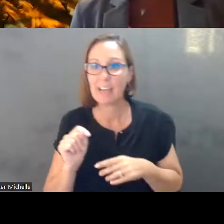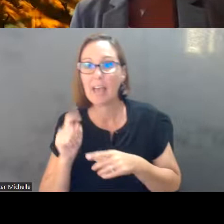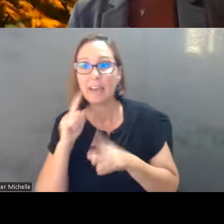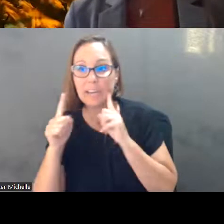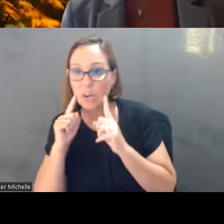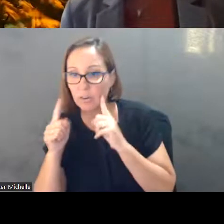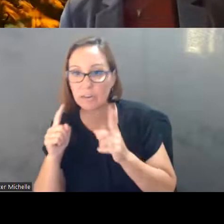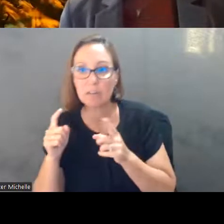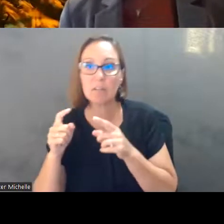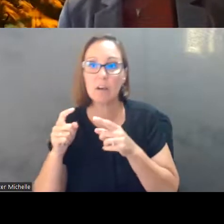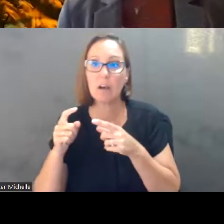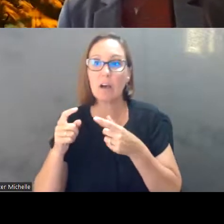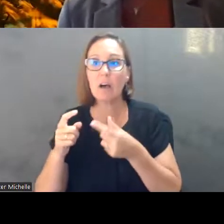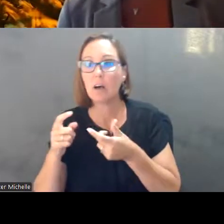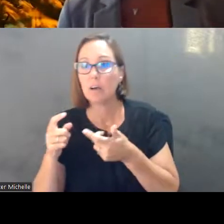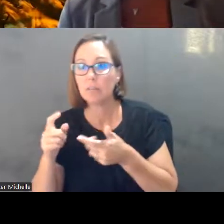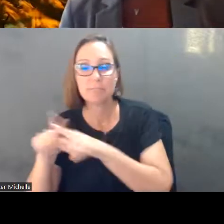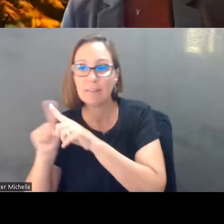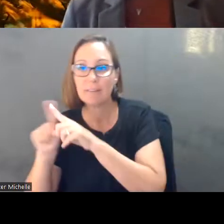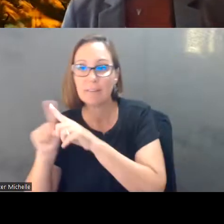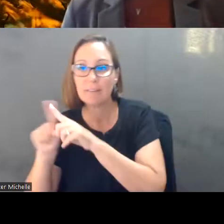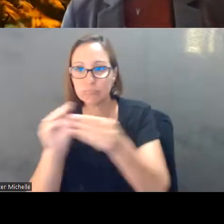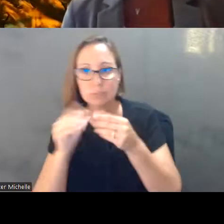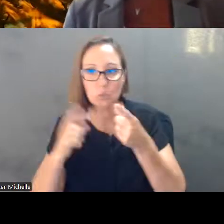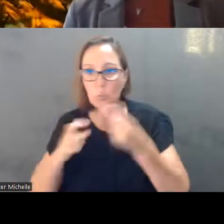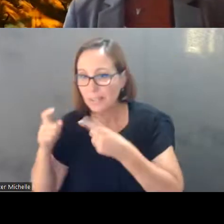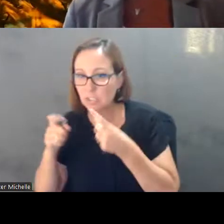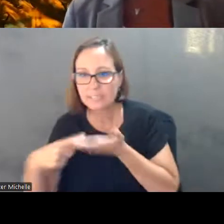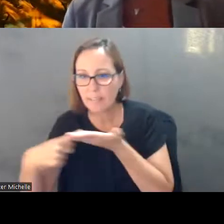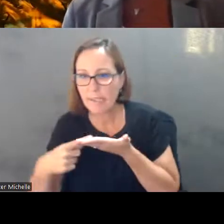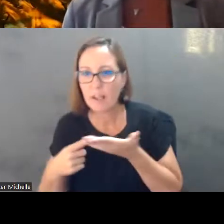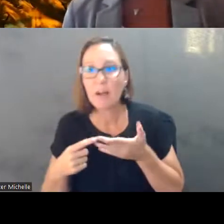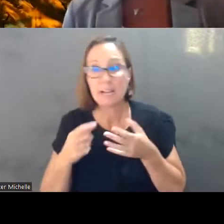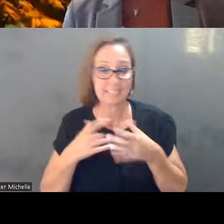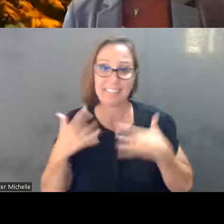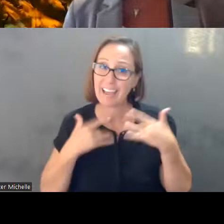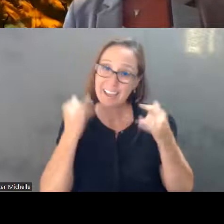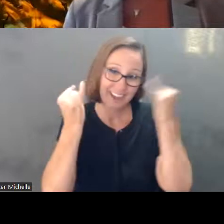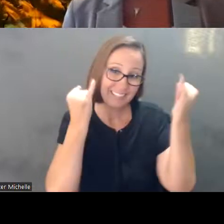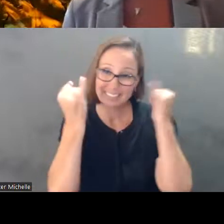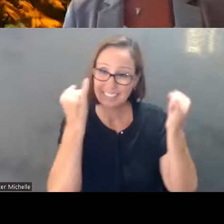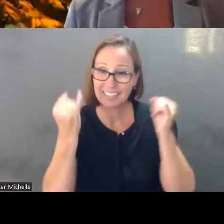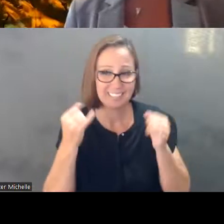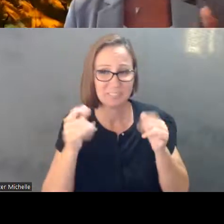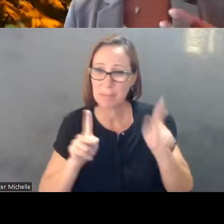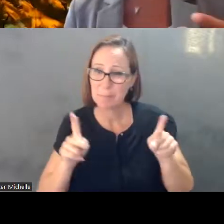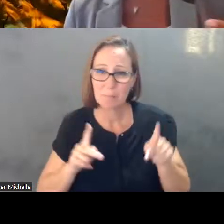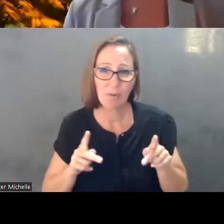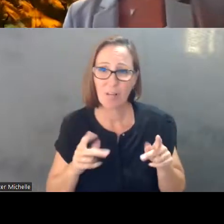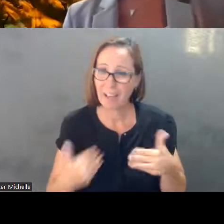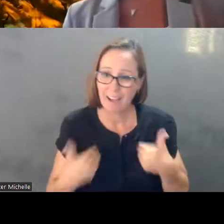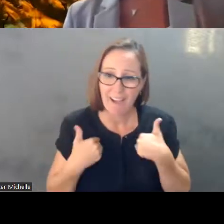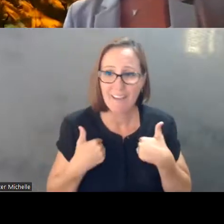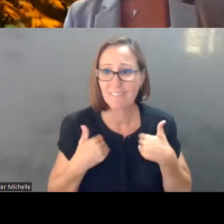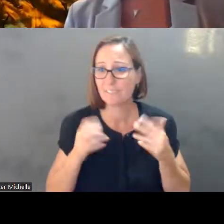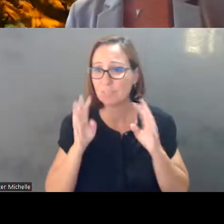from questions from folks that there are a lot of kind of exciting ideas that folks have about different types of